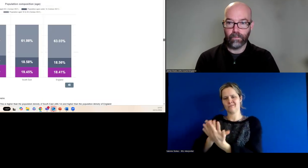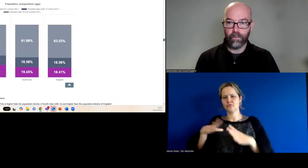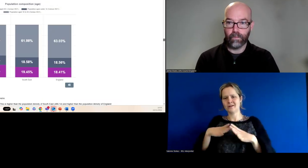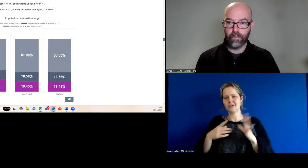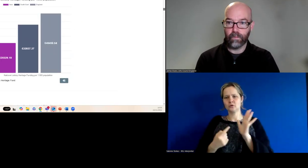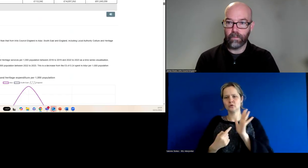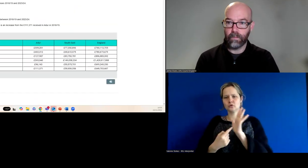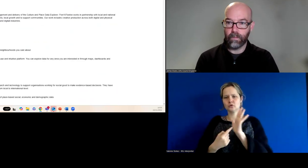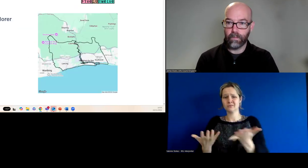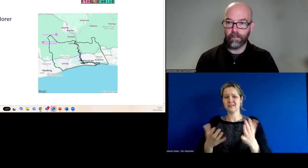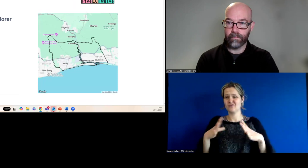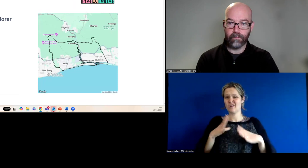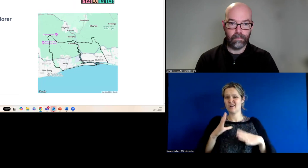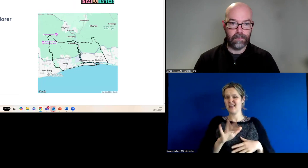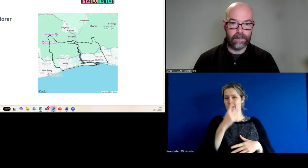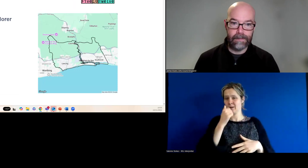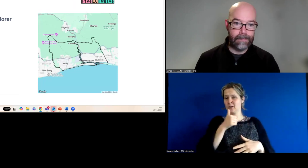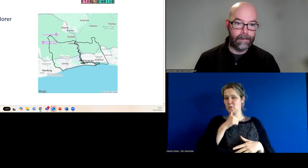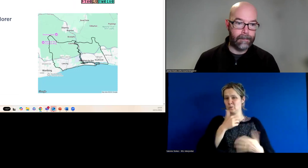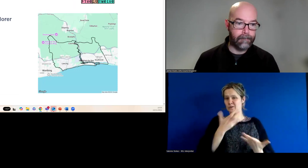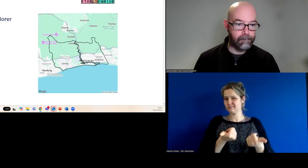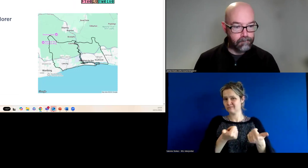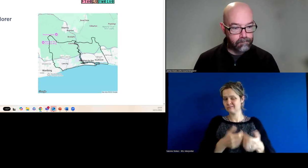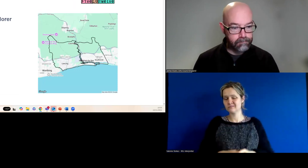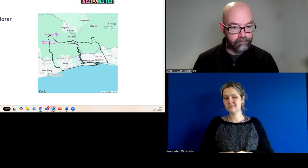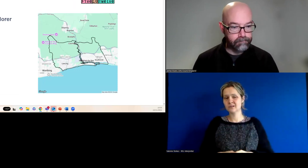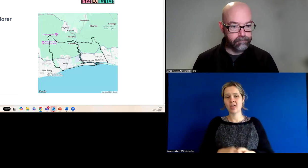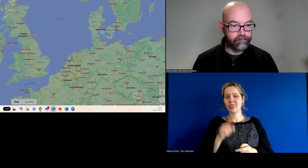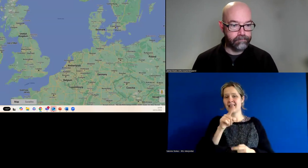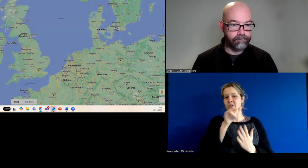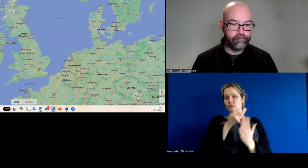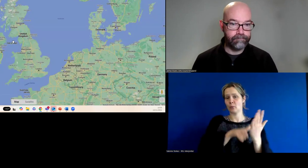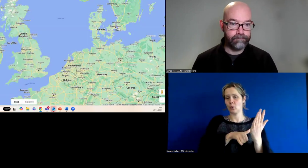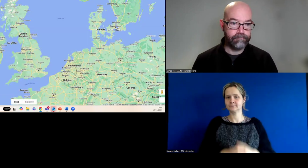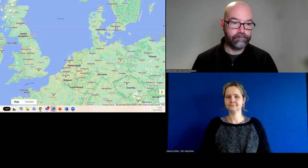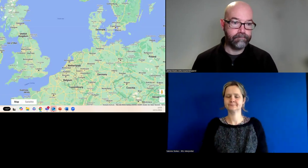you would like. So yeah, they're the reports.